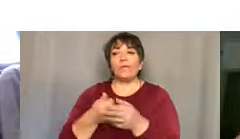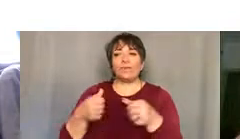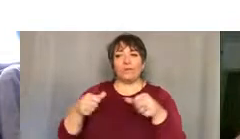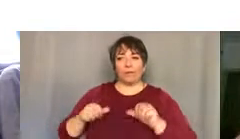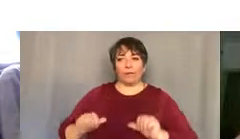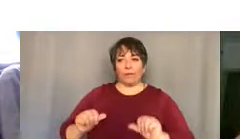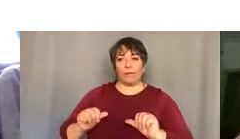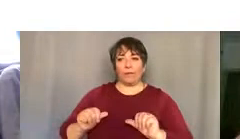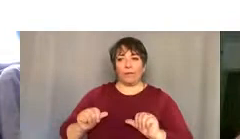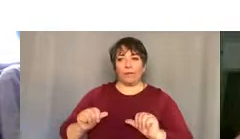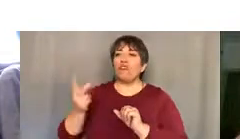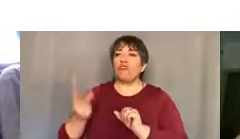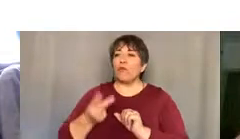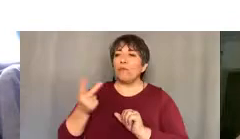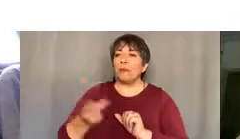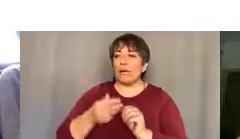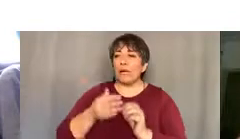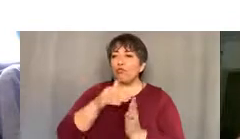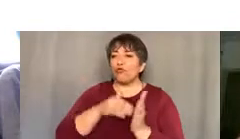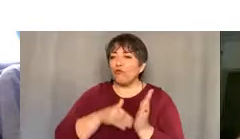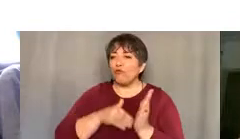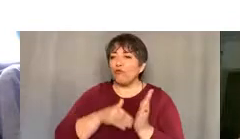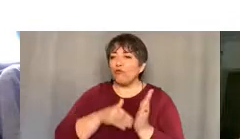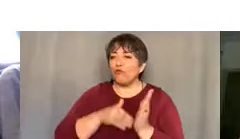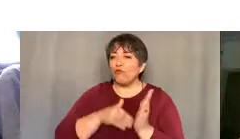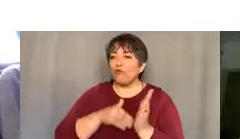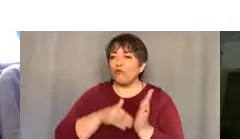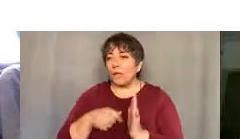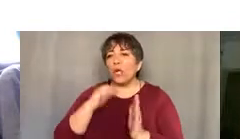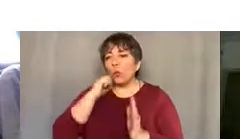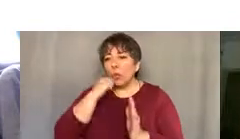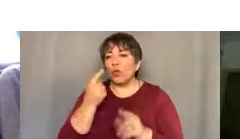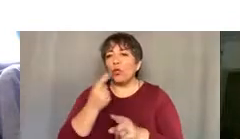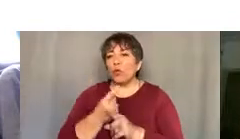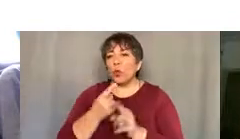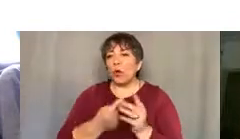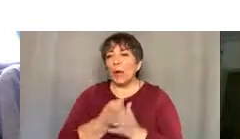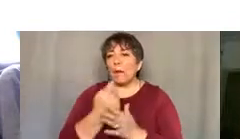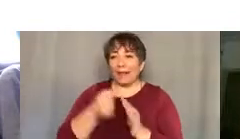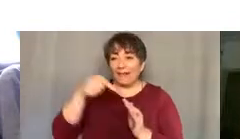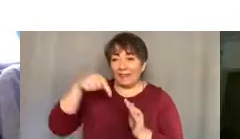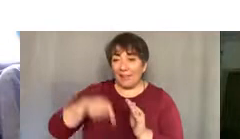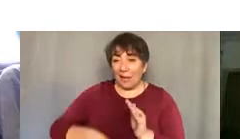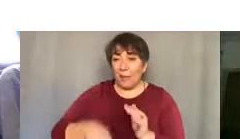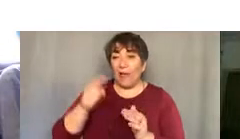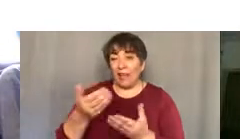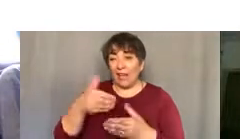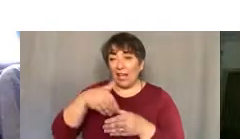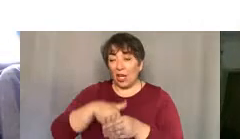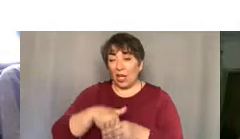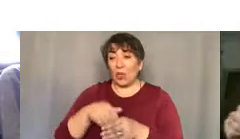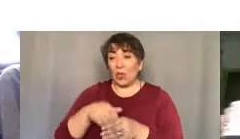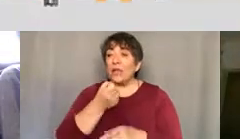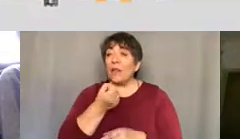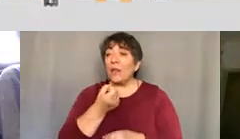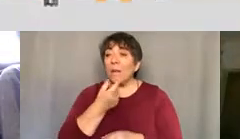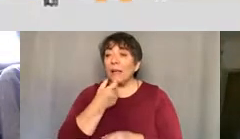will go on to talk about in more depth, which includes the medicine order line. Next slide then, please.